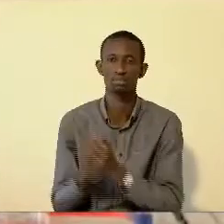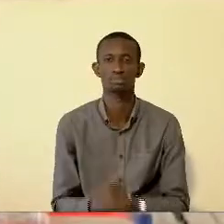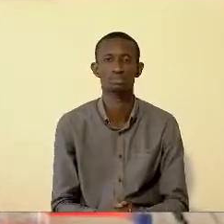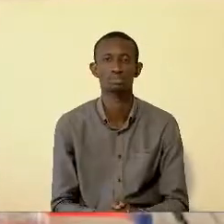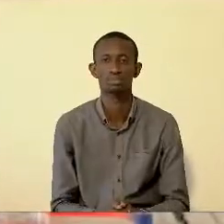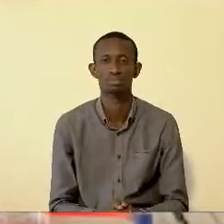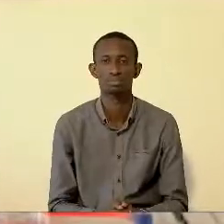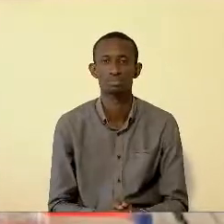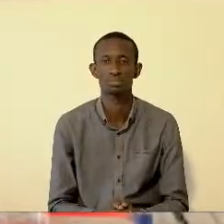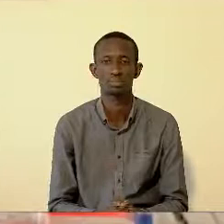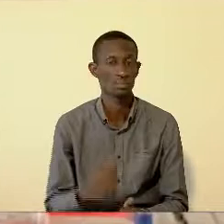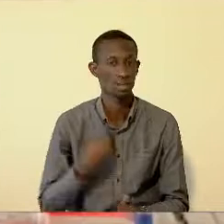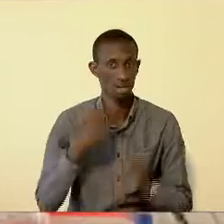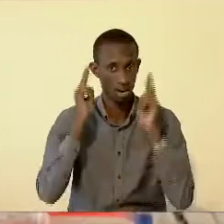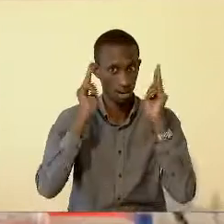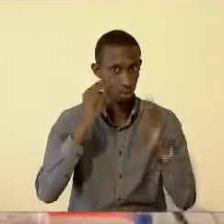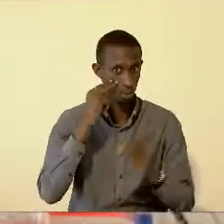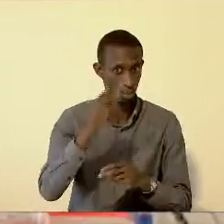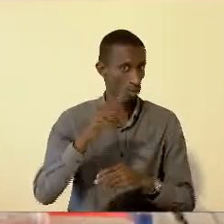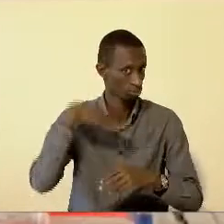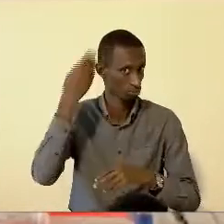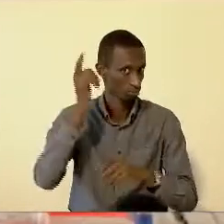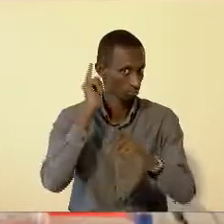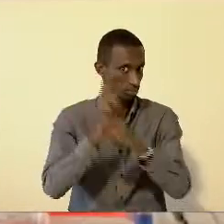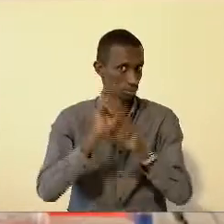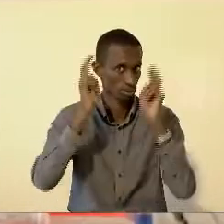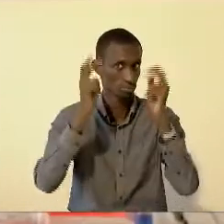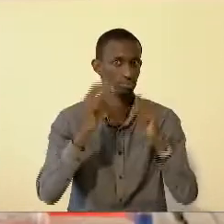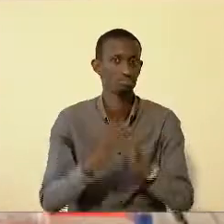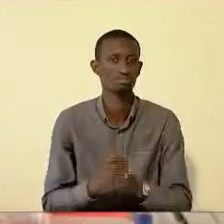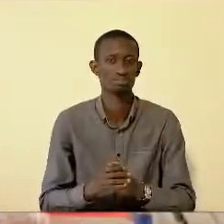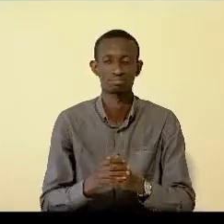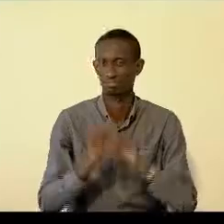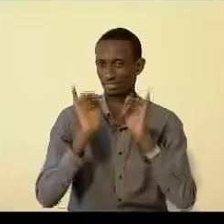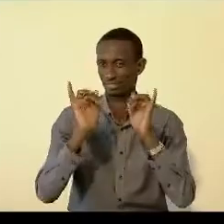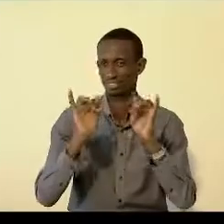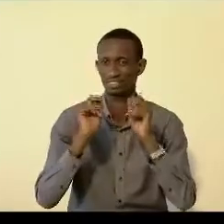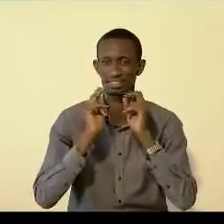And I hope to see you next time for the next lesson. Stay safe.